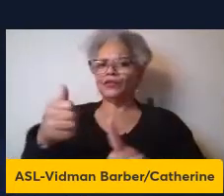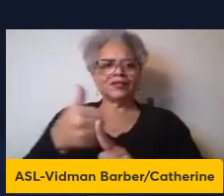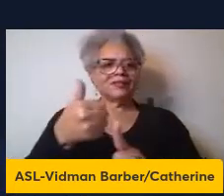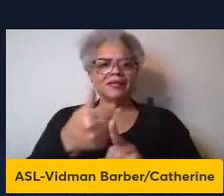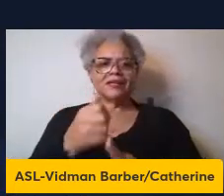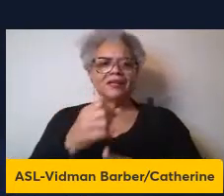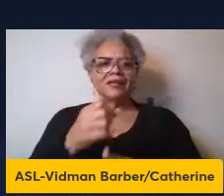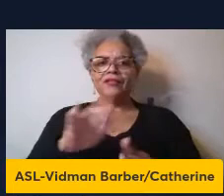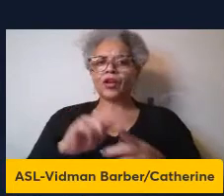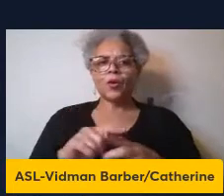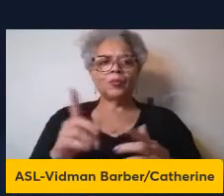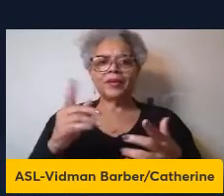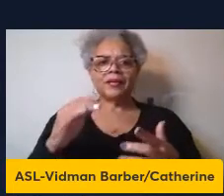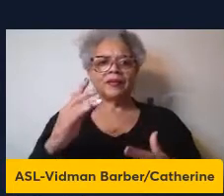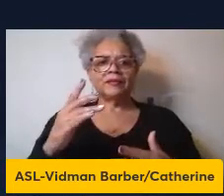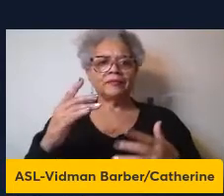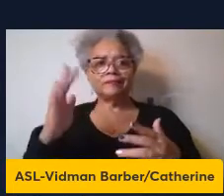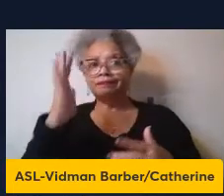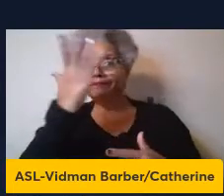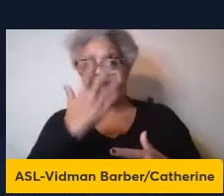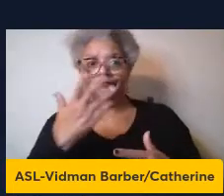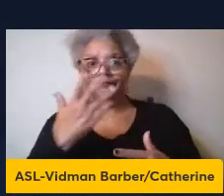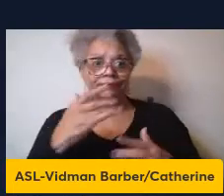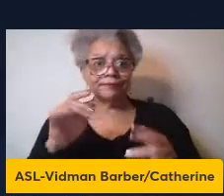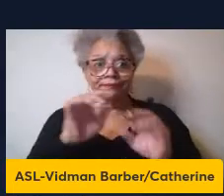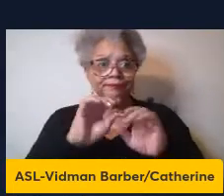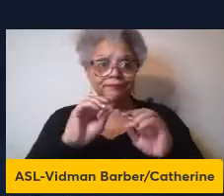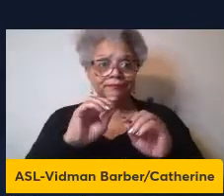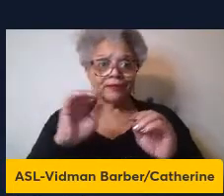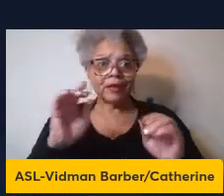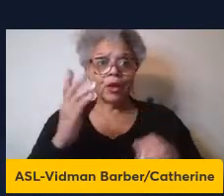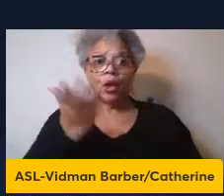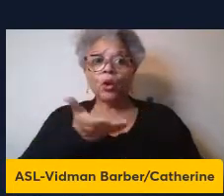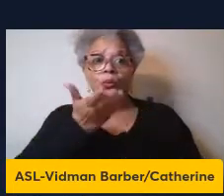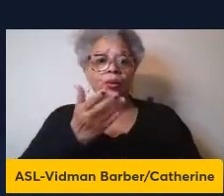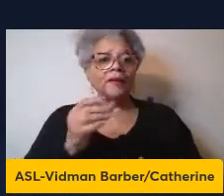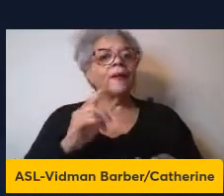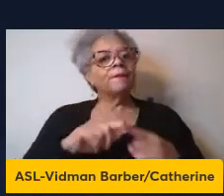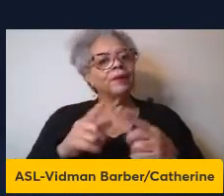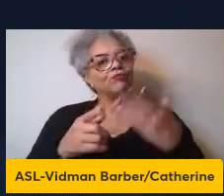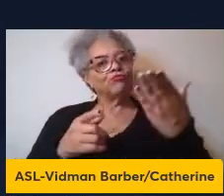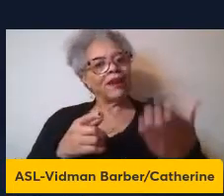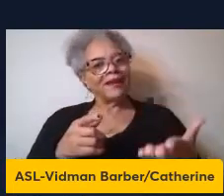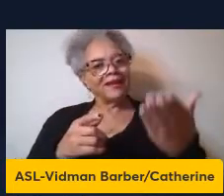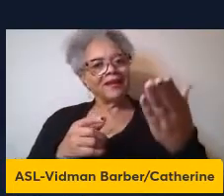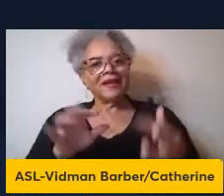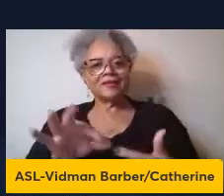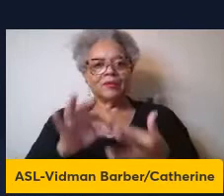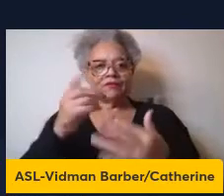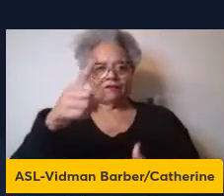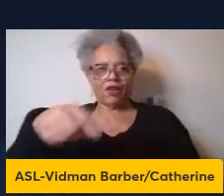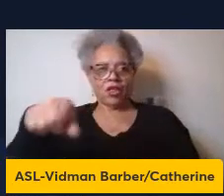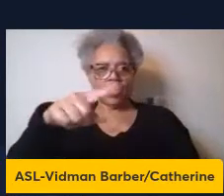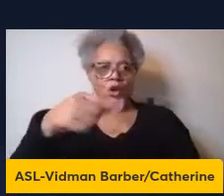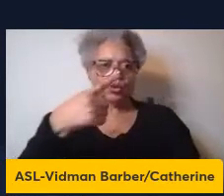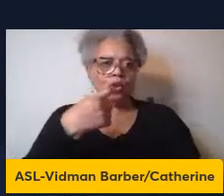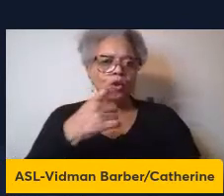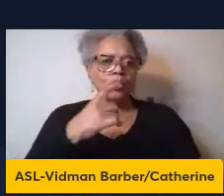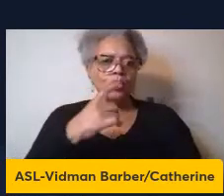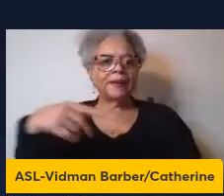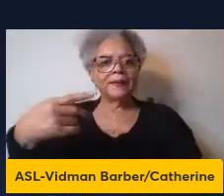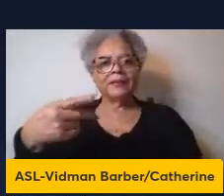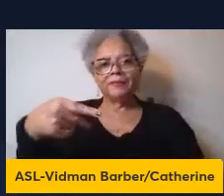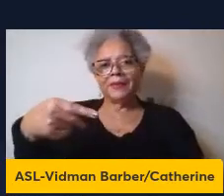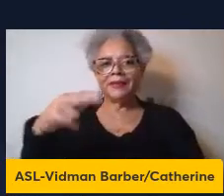Don't be a faceless individual, right? But also right here, especially for those of you that may be PhD students